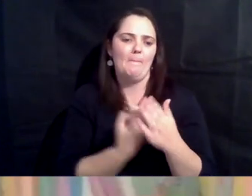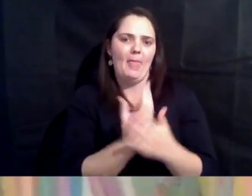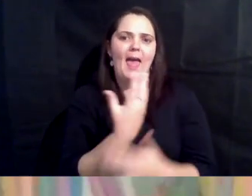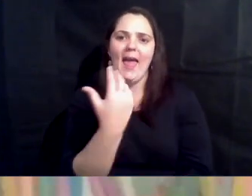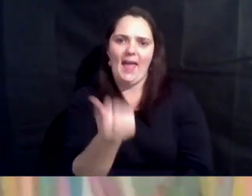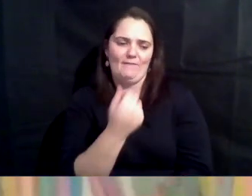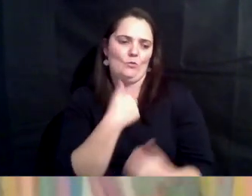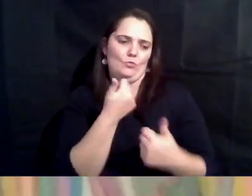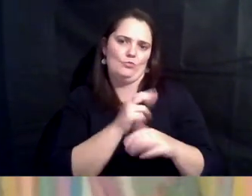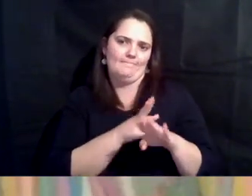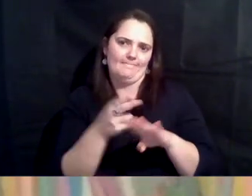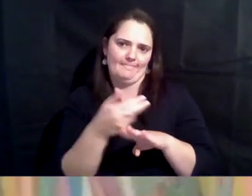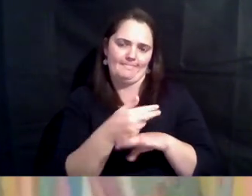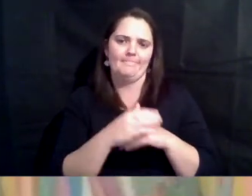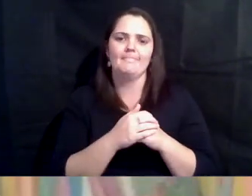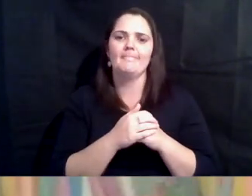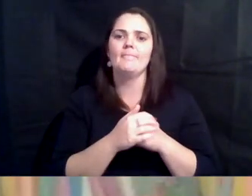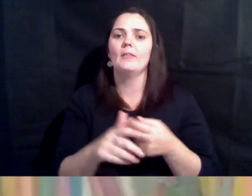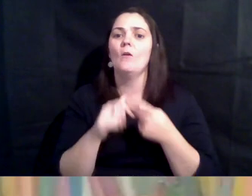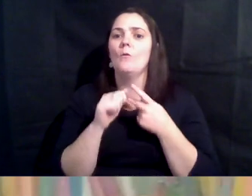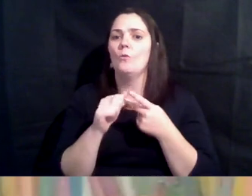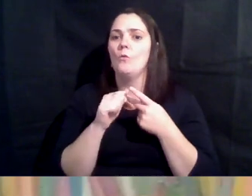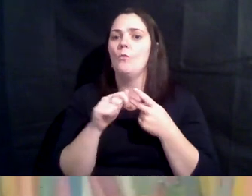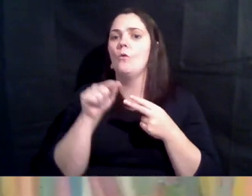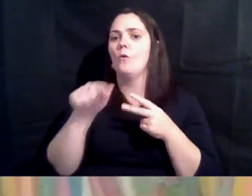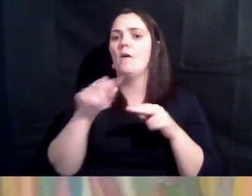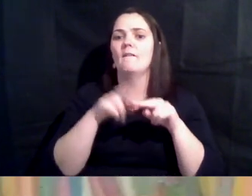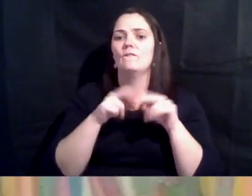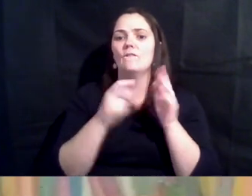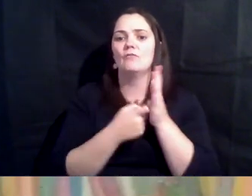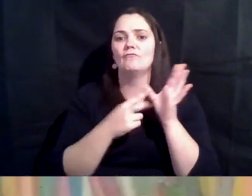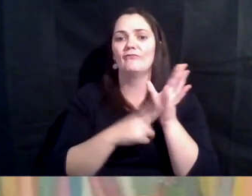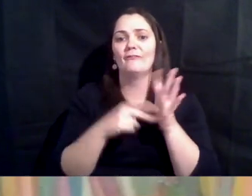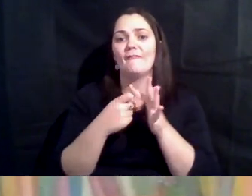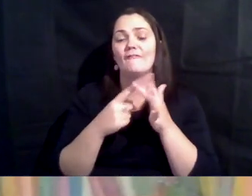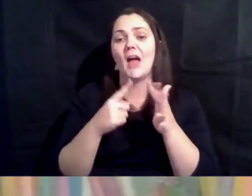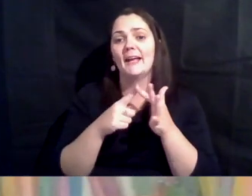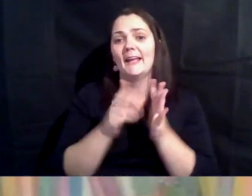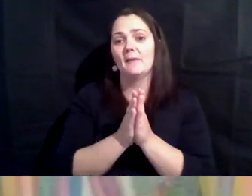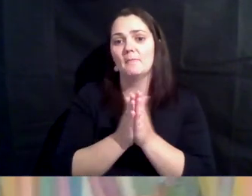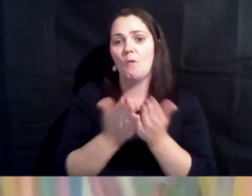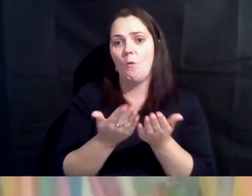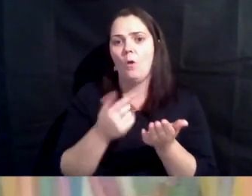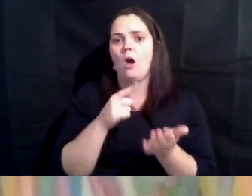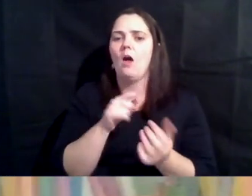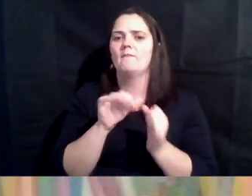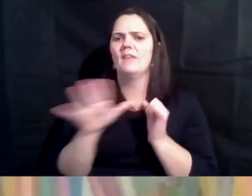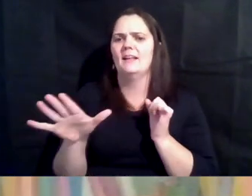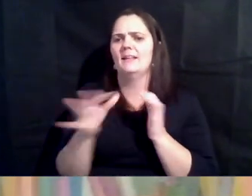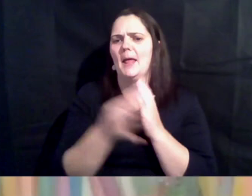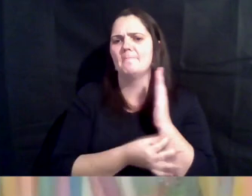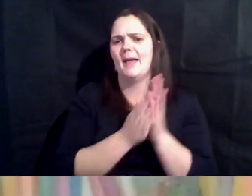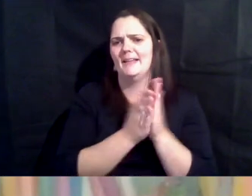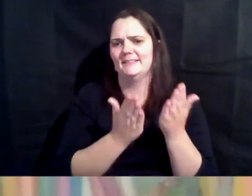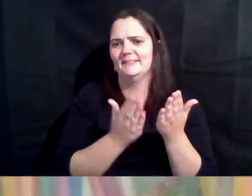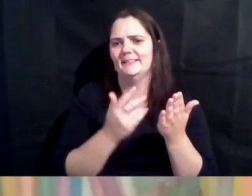got, yeah, some old magazines. Frankie is always so good, even though it breaks my heart to tear out pages from it. But I think there'll be some plant material